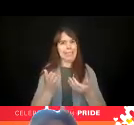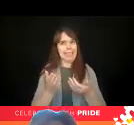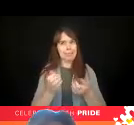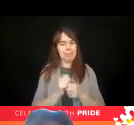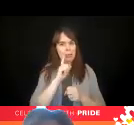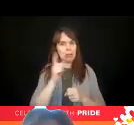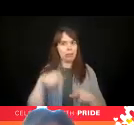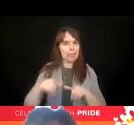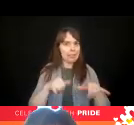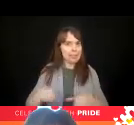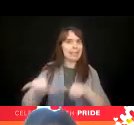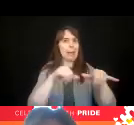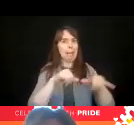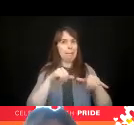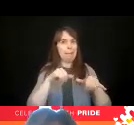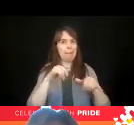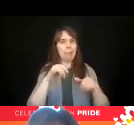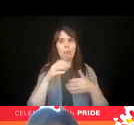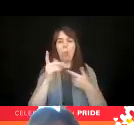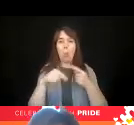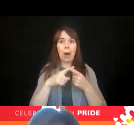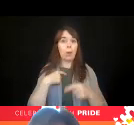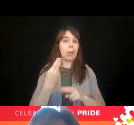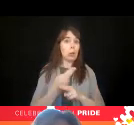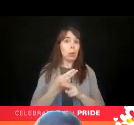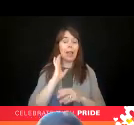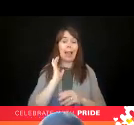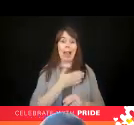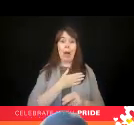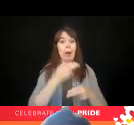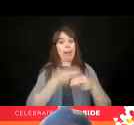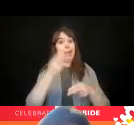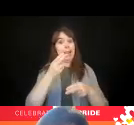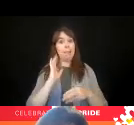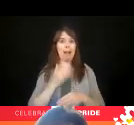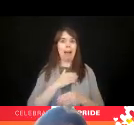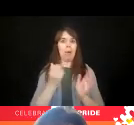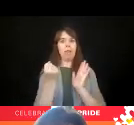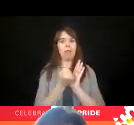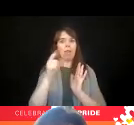consistent across all of the uses of our brand and logos. Next slide.